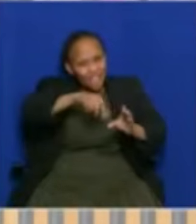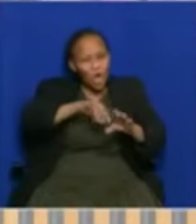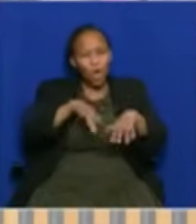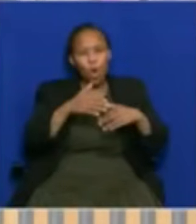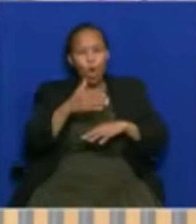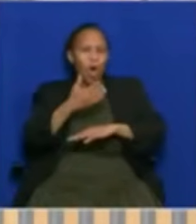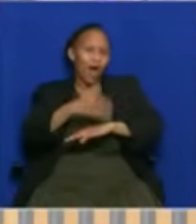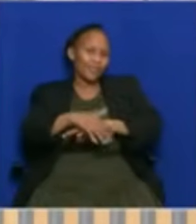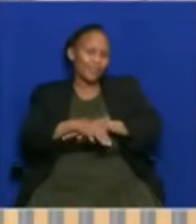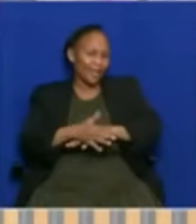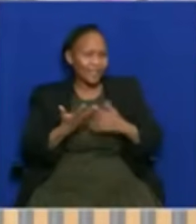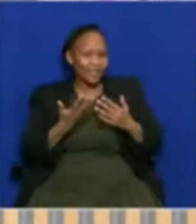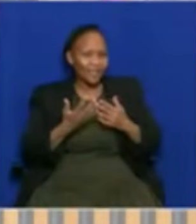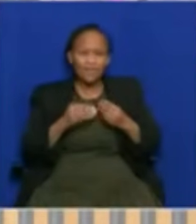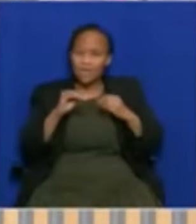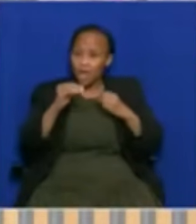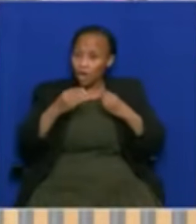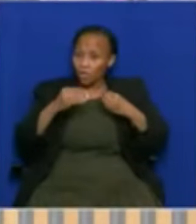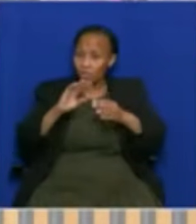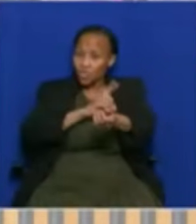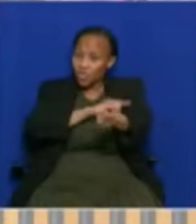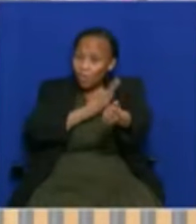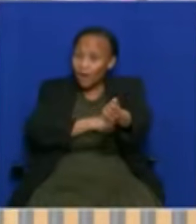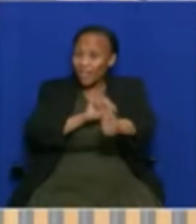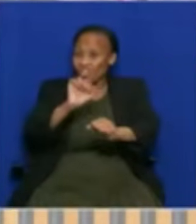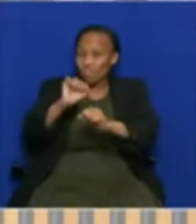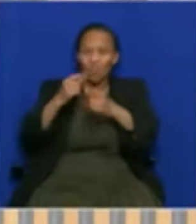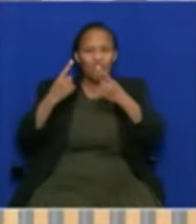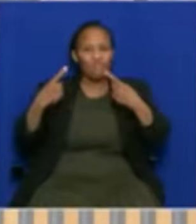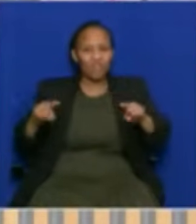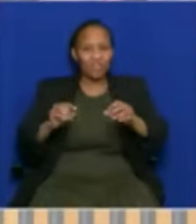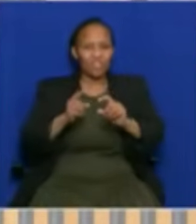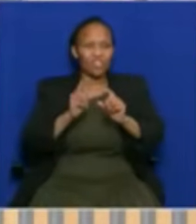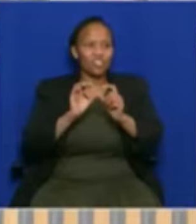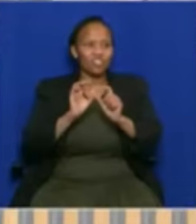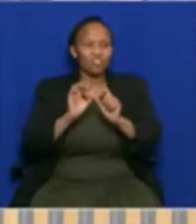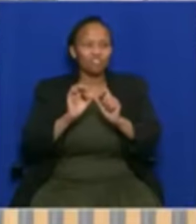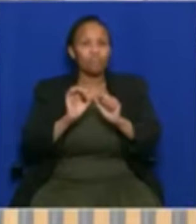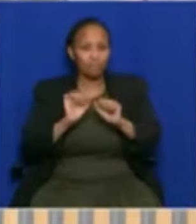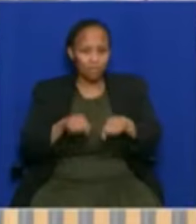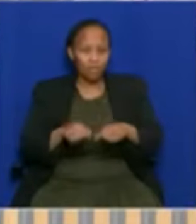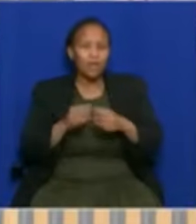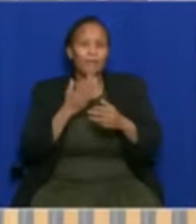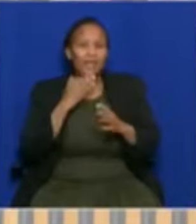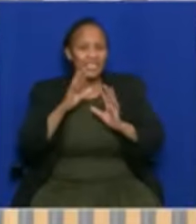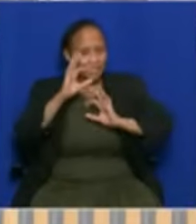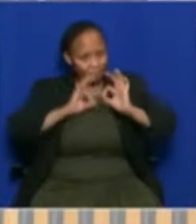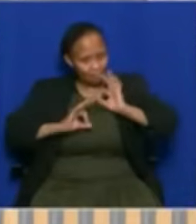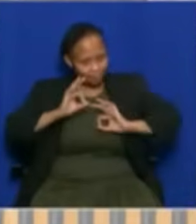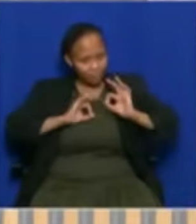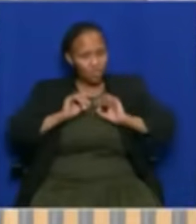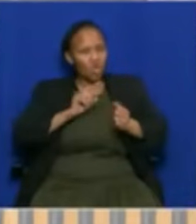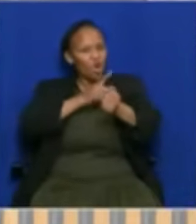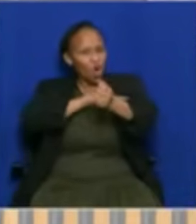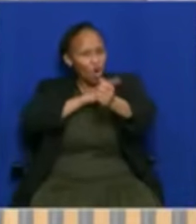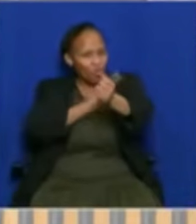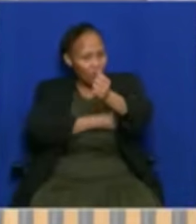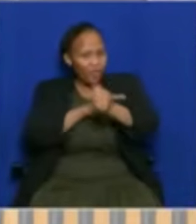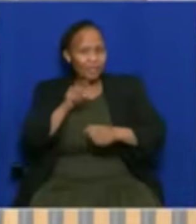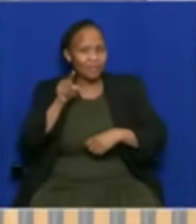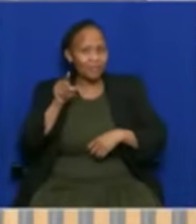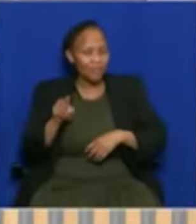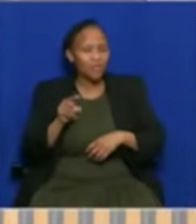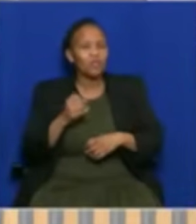in your mandate to do that. So please tell us, on what authority do you get to offer any